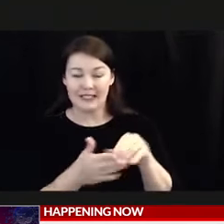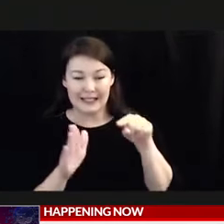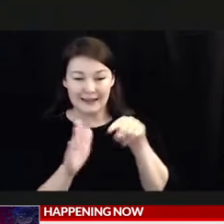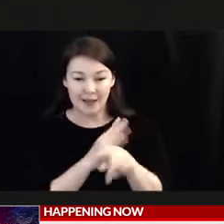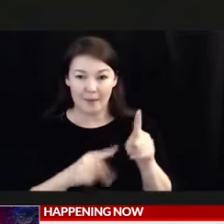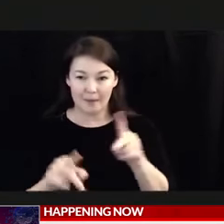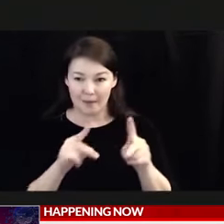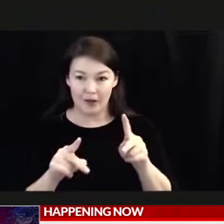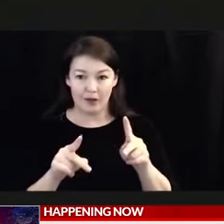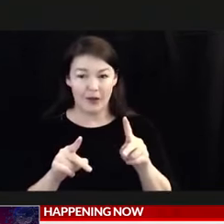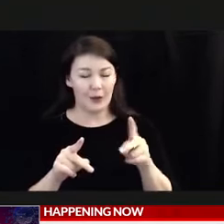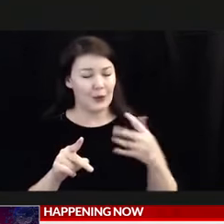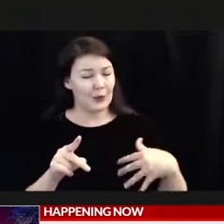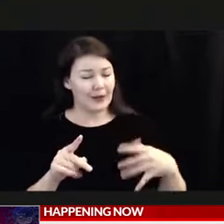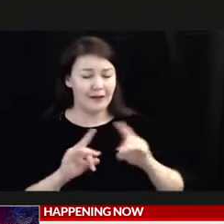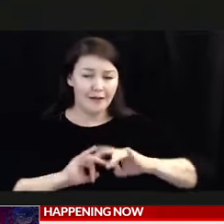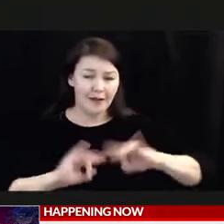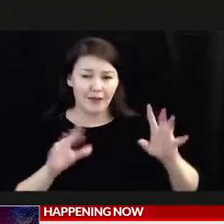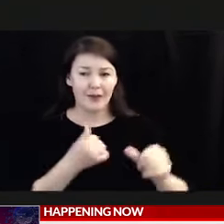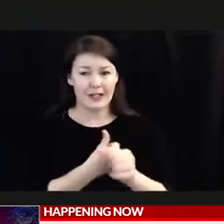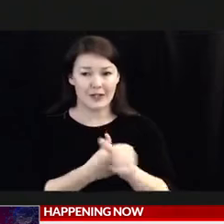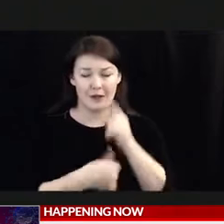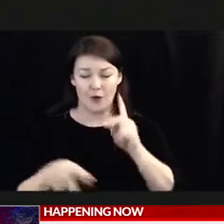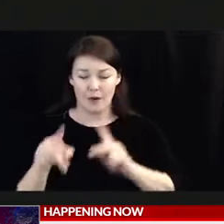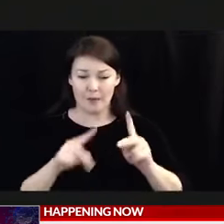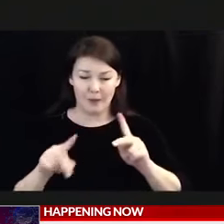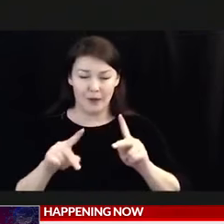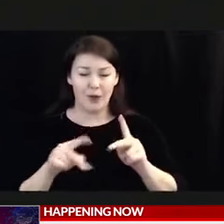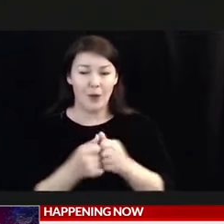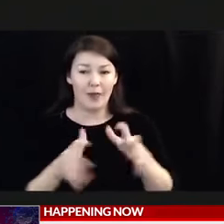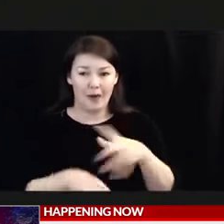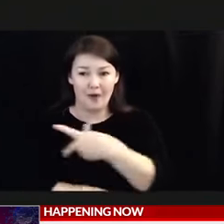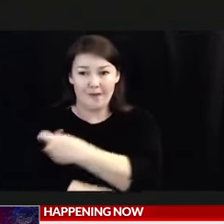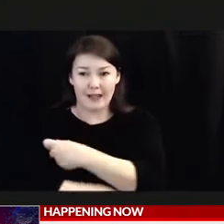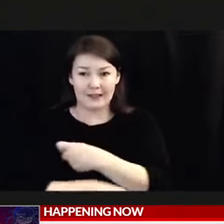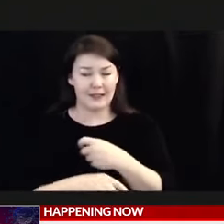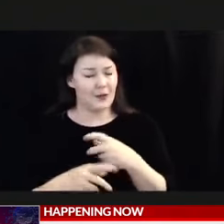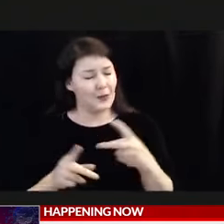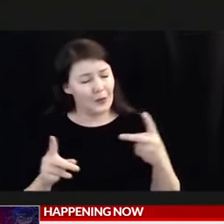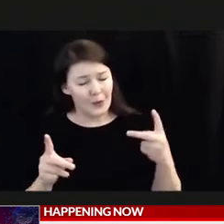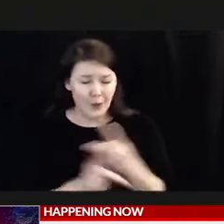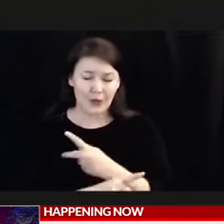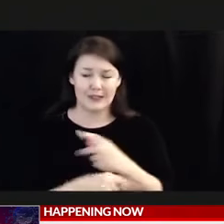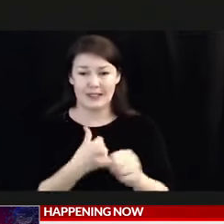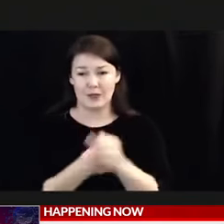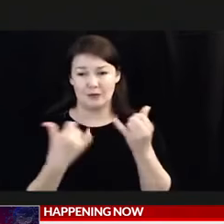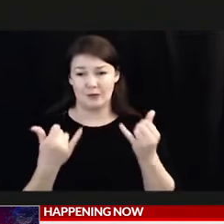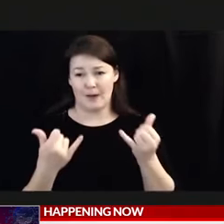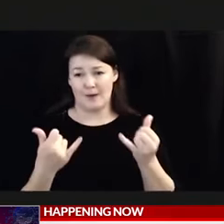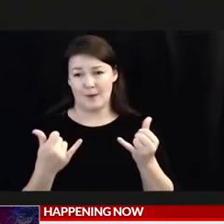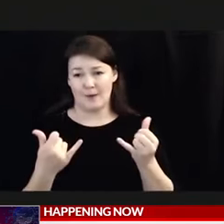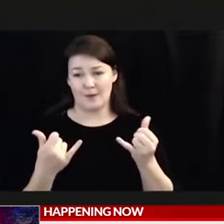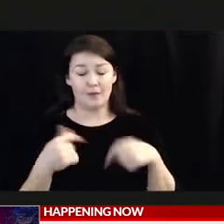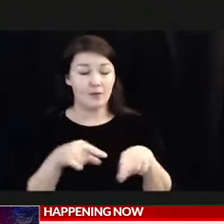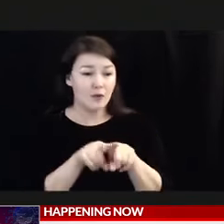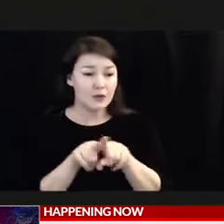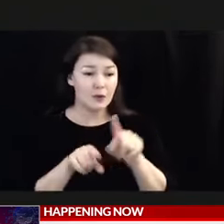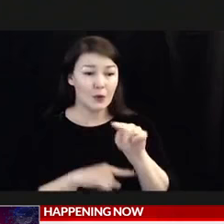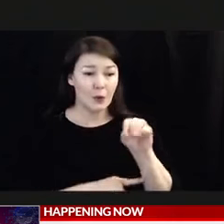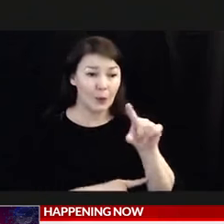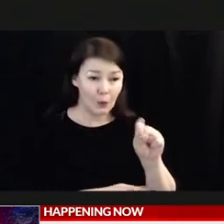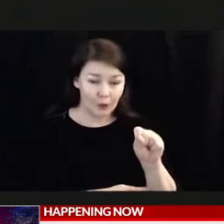an unvaccinated person than it is right now. And of course, our mitigation